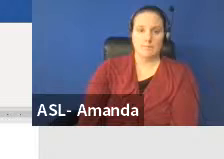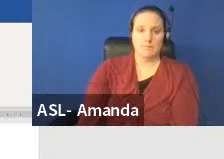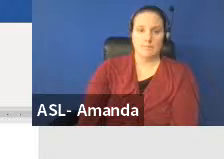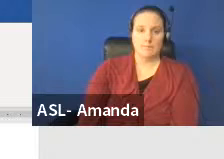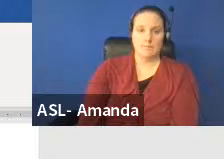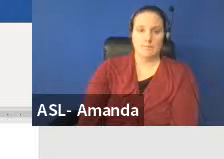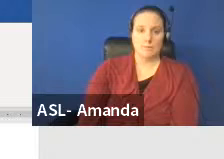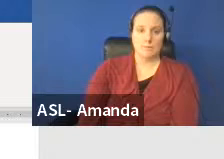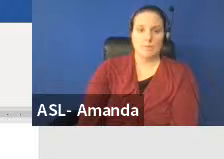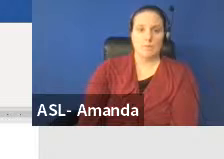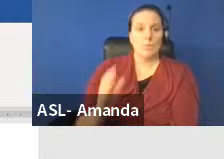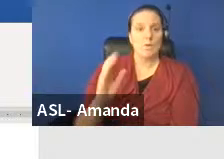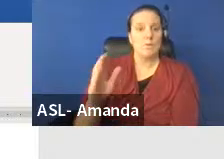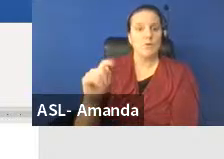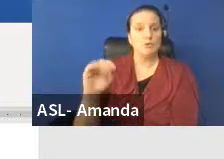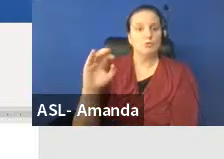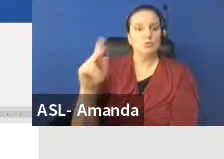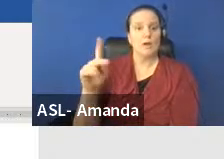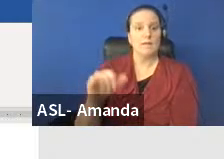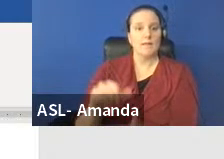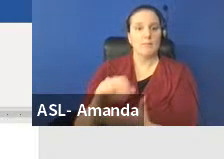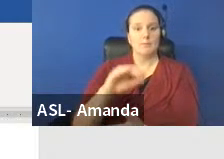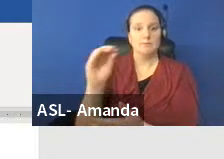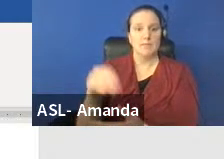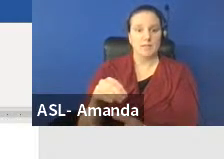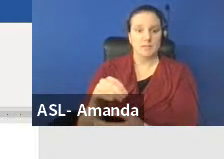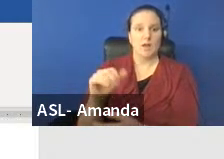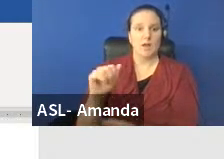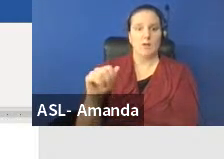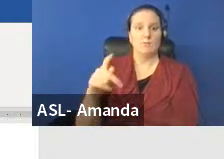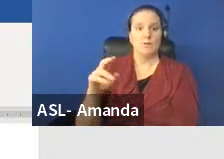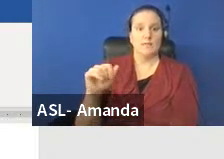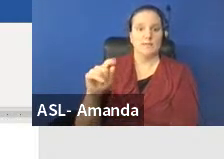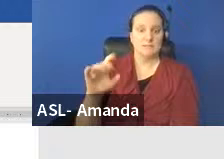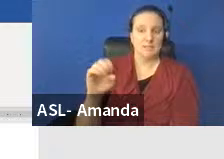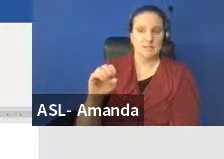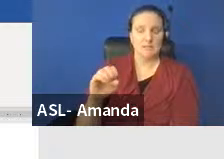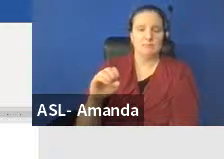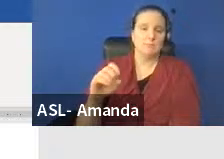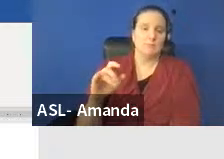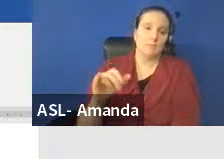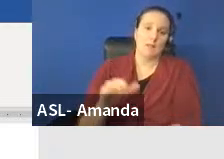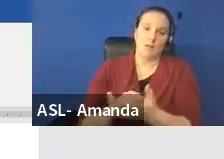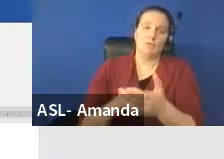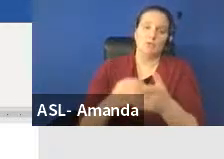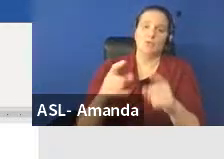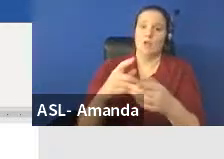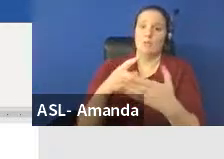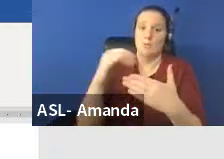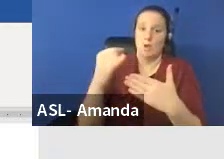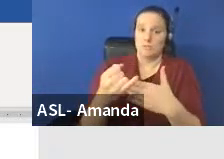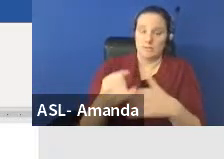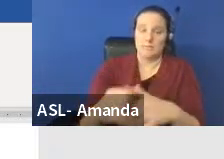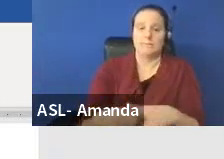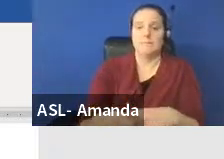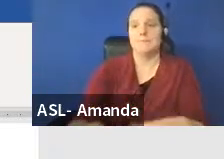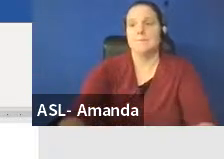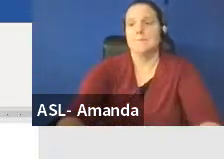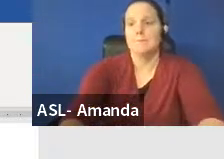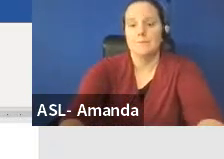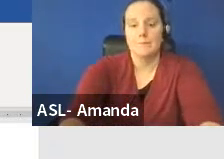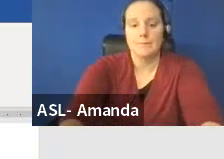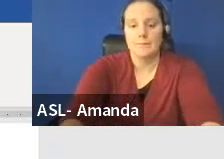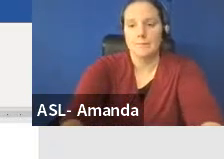We will be tracking the percentage of apprentices. So as long as it was during the project